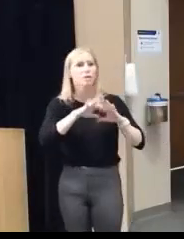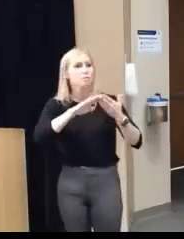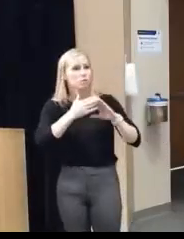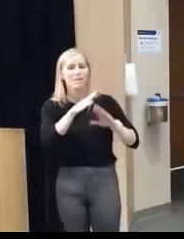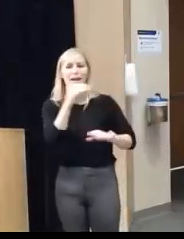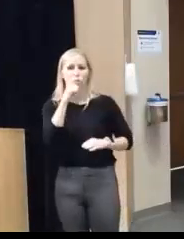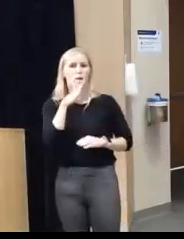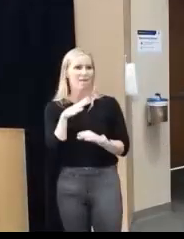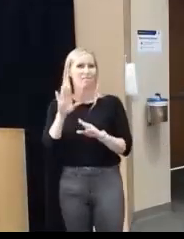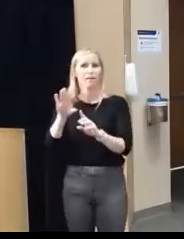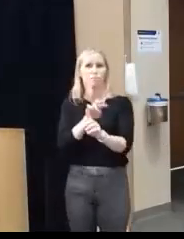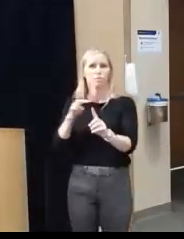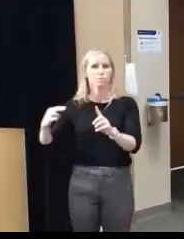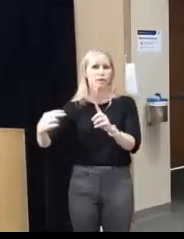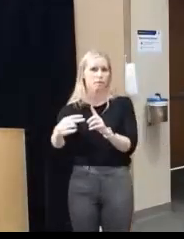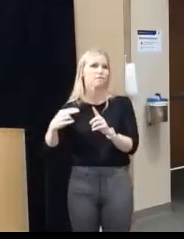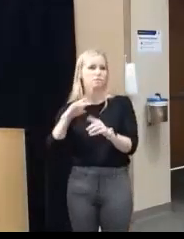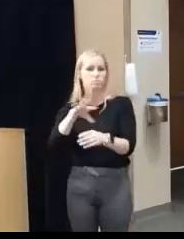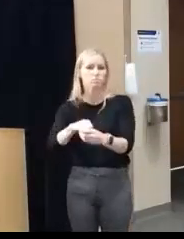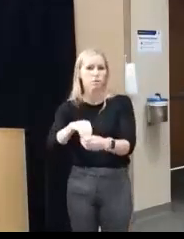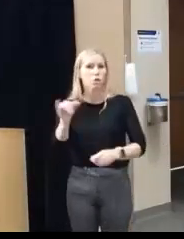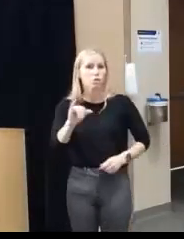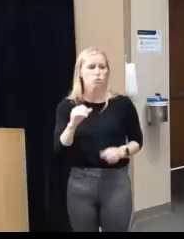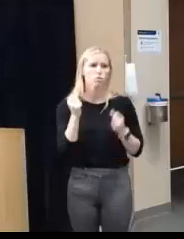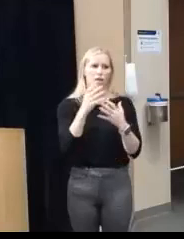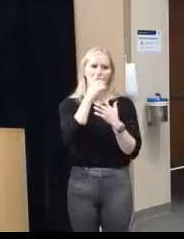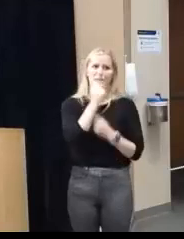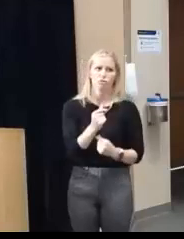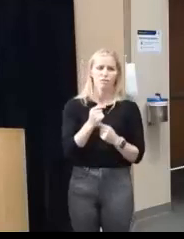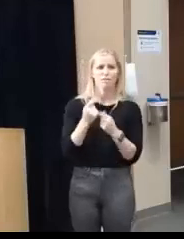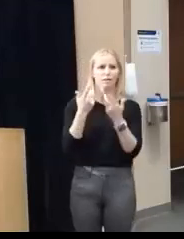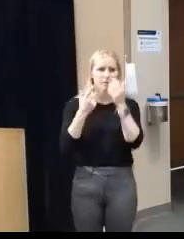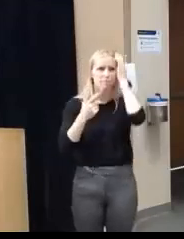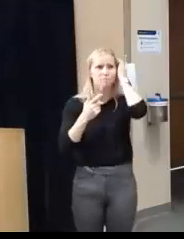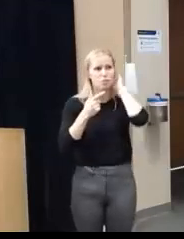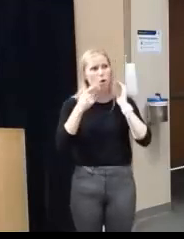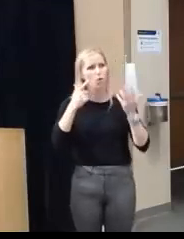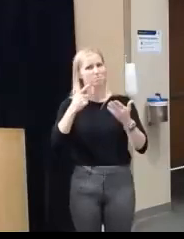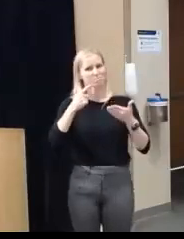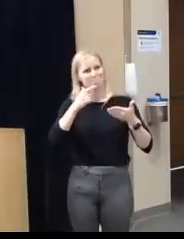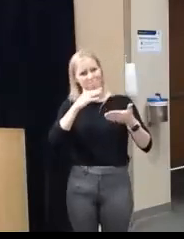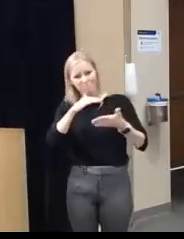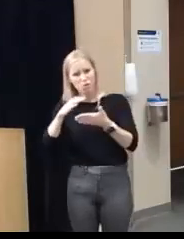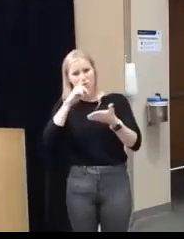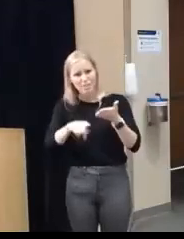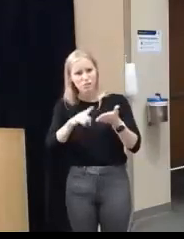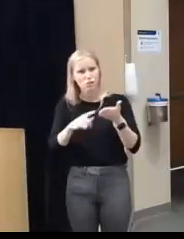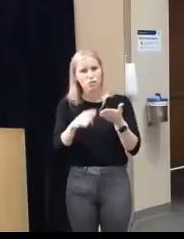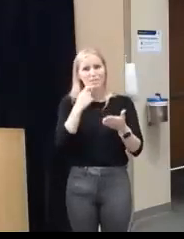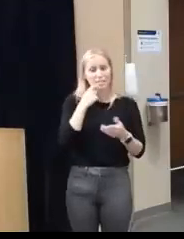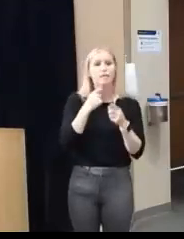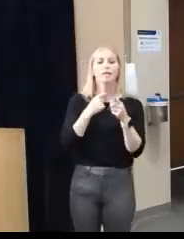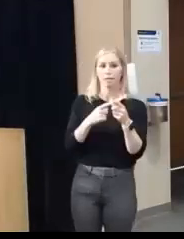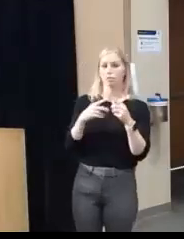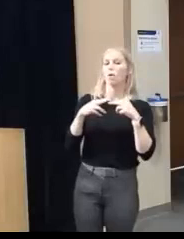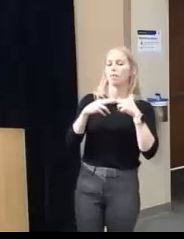women's perspectives as well. So a lot of interesting scholarship lately, and there are on the slide you could see